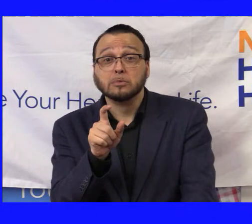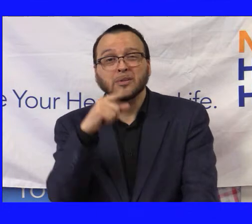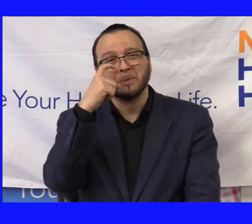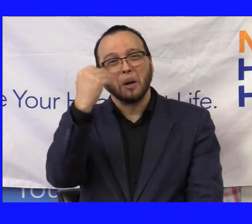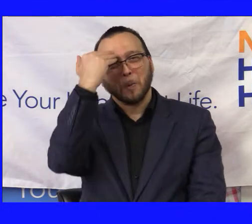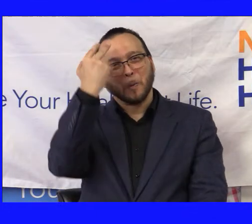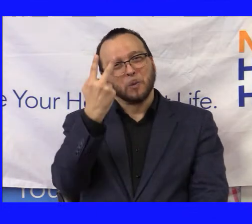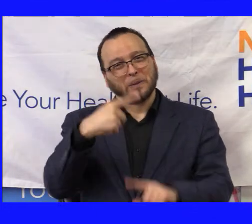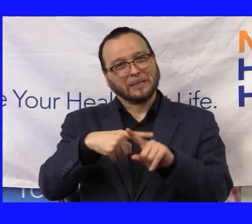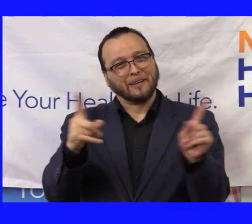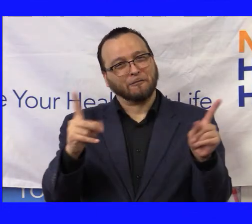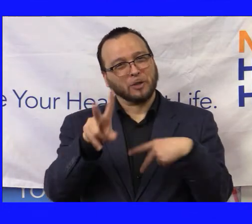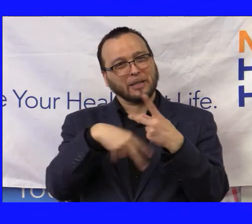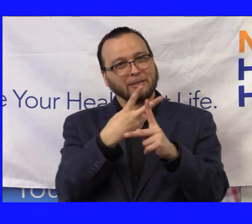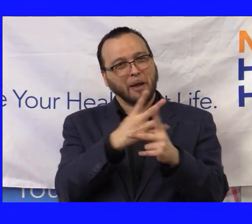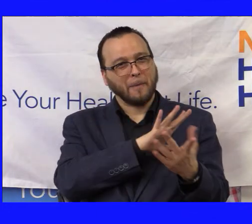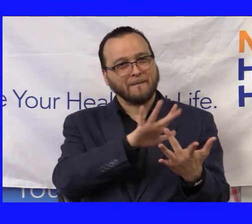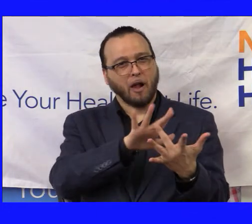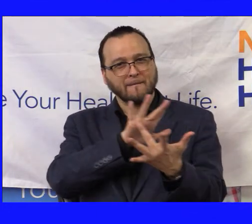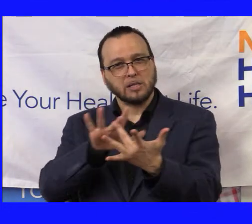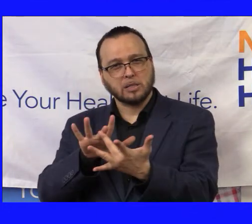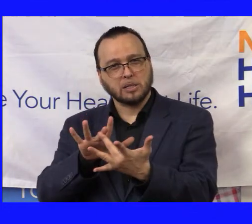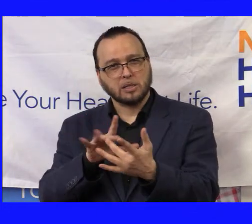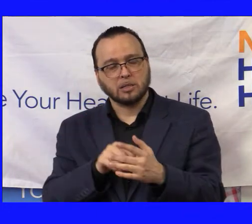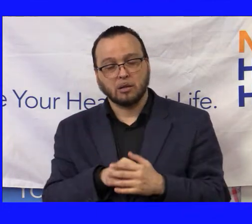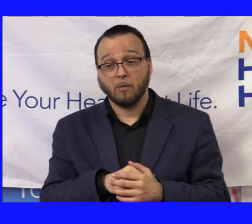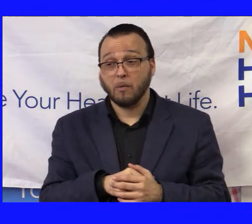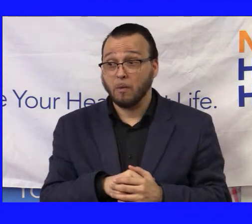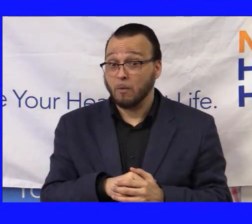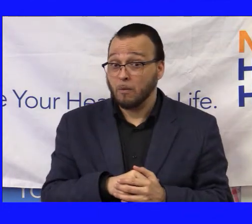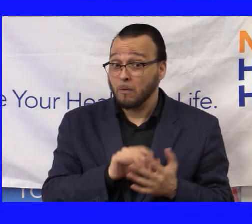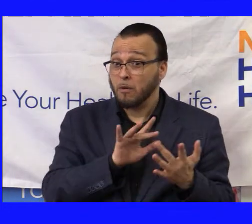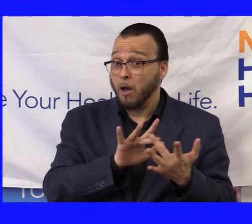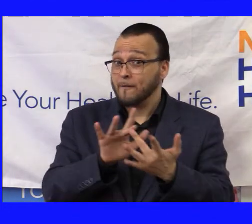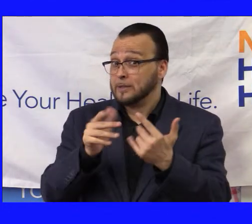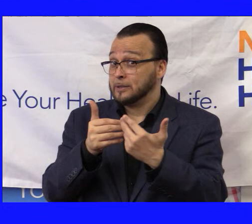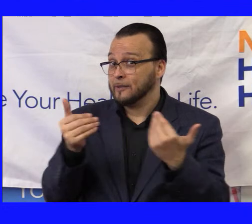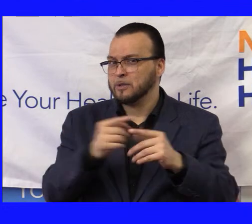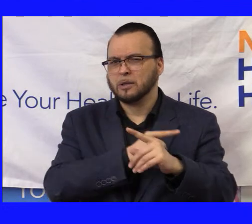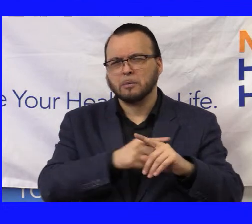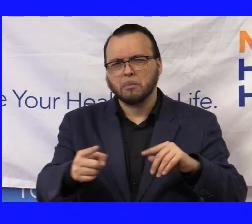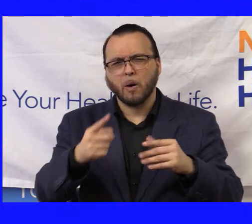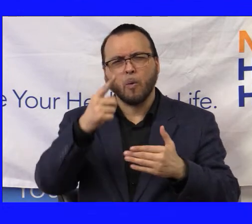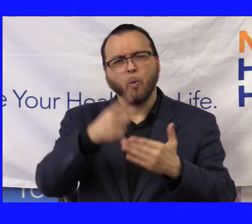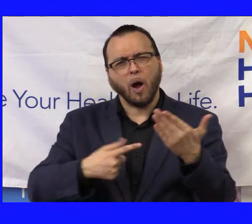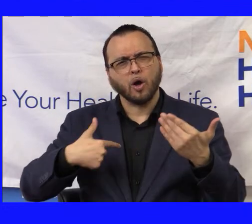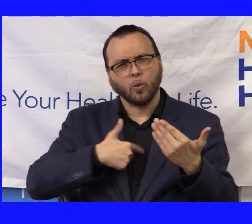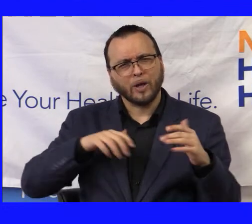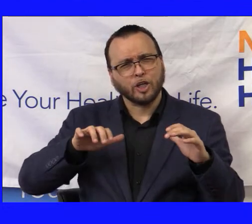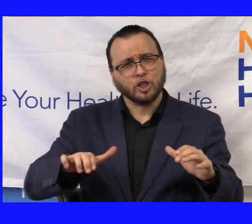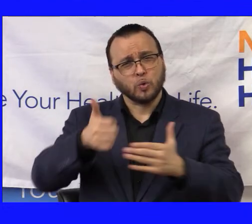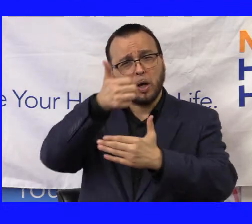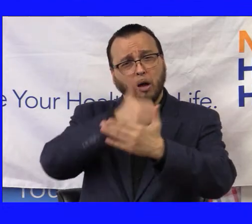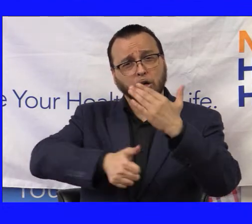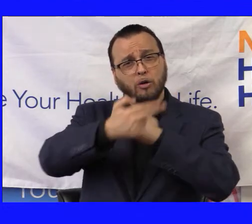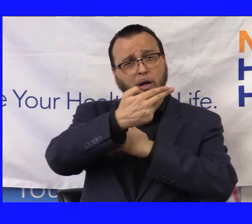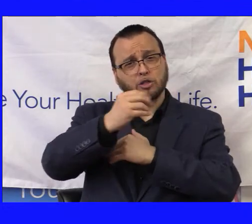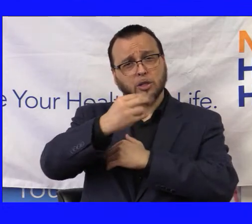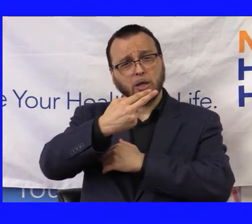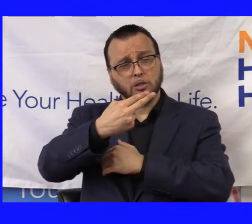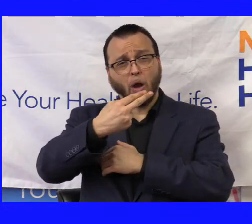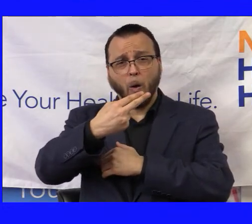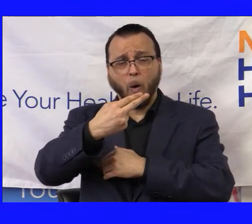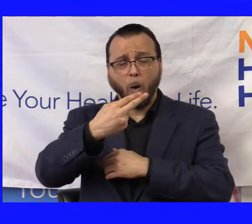types of canvassing. separate for canvassing, but linked in terms of what we do on the health and hospital side. So today, anybody with a